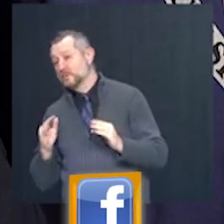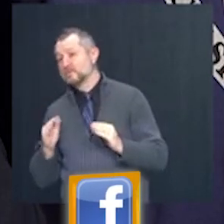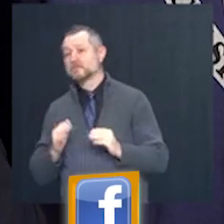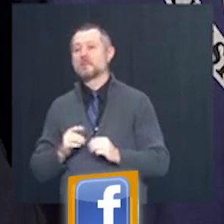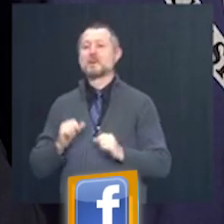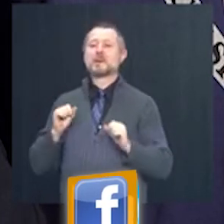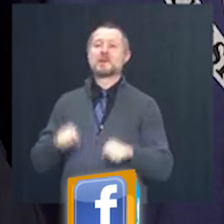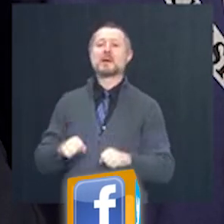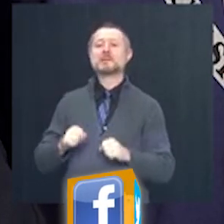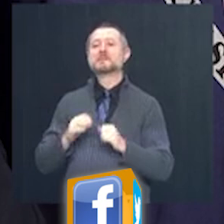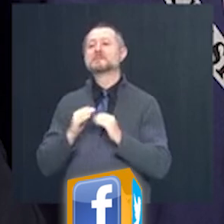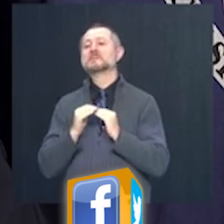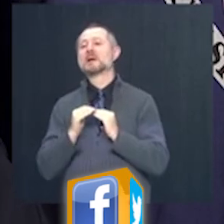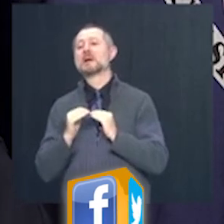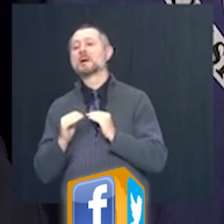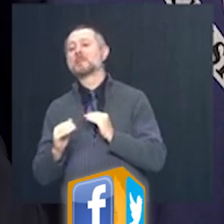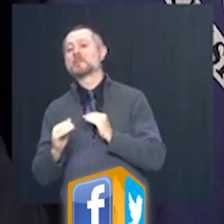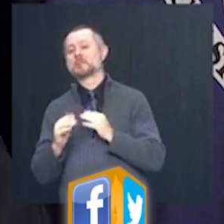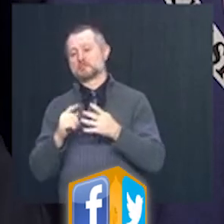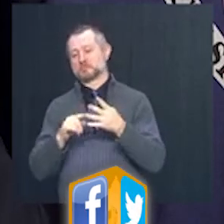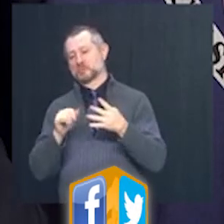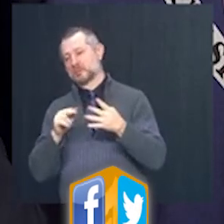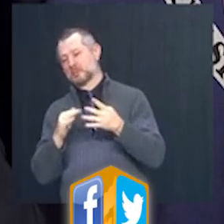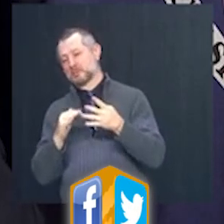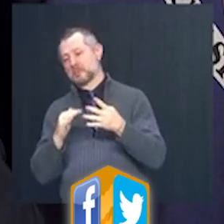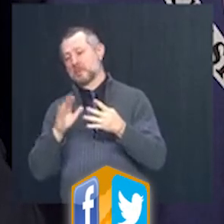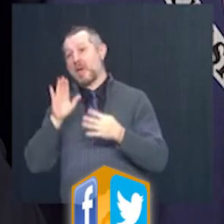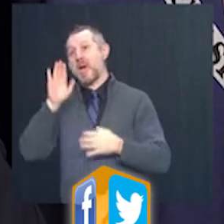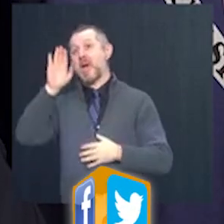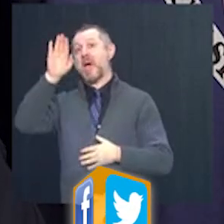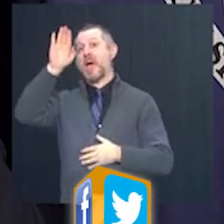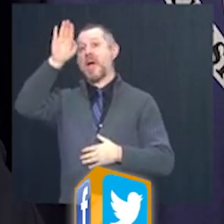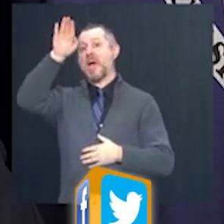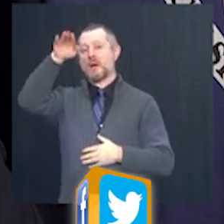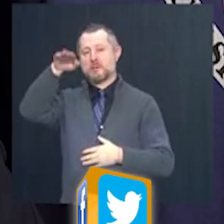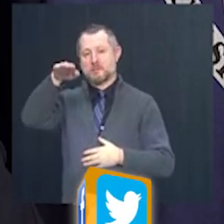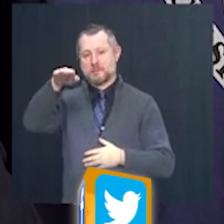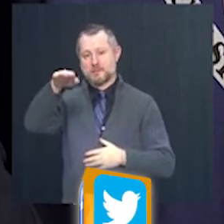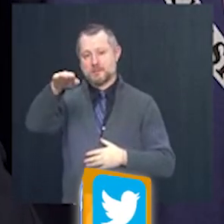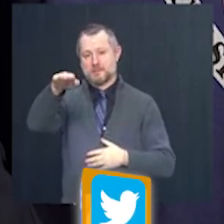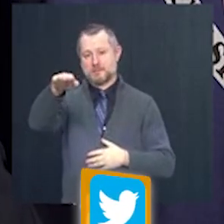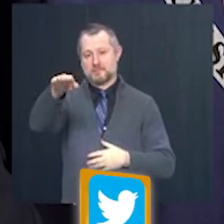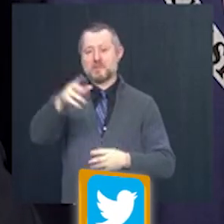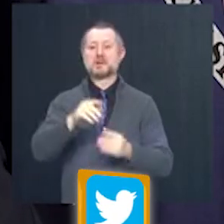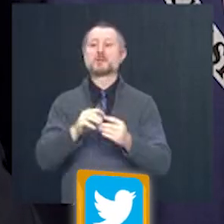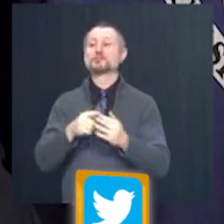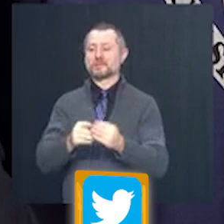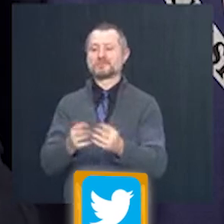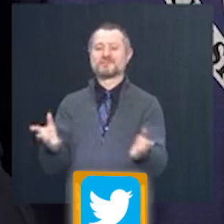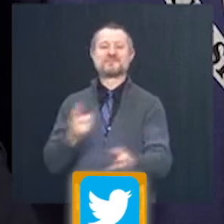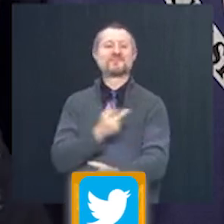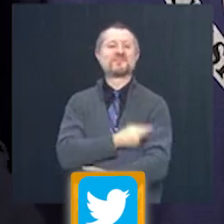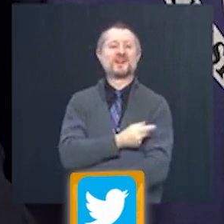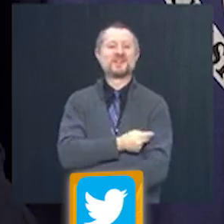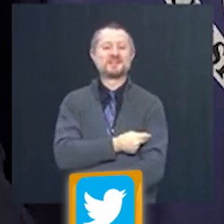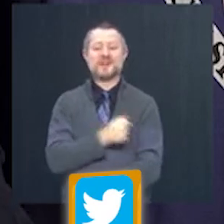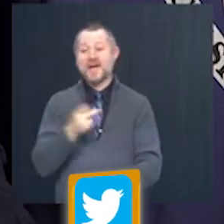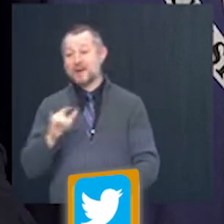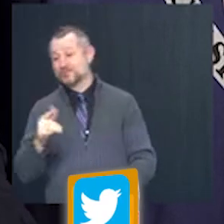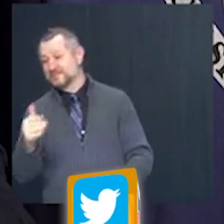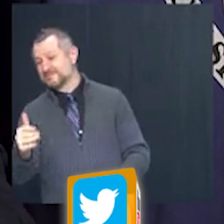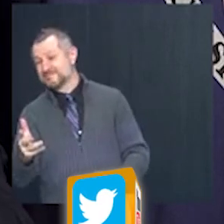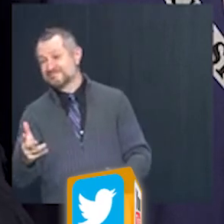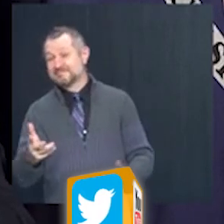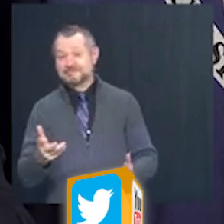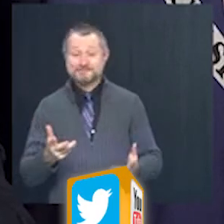stabilize mid-January, and then the vaccine starts to kick in. But, you know, this is a